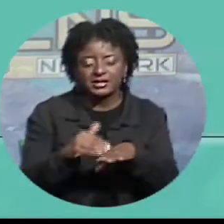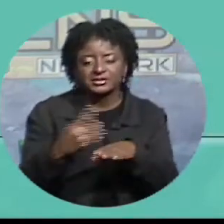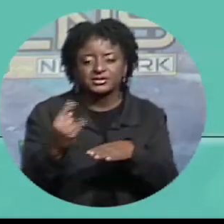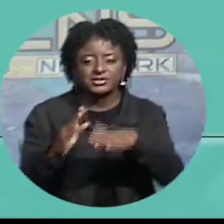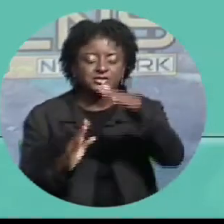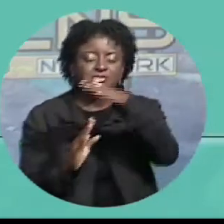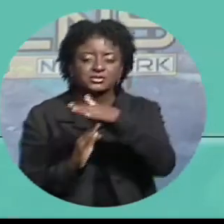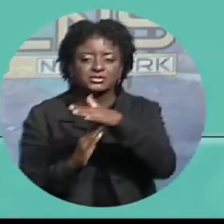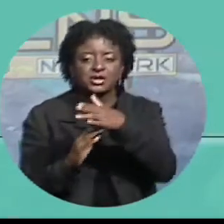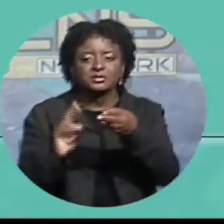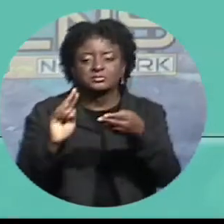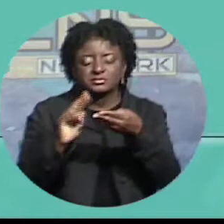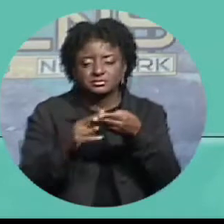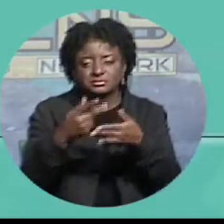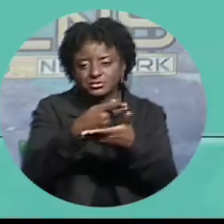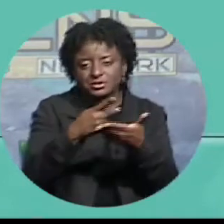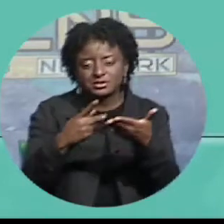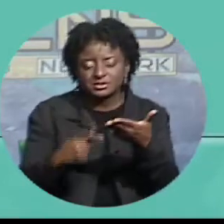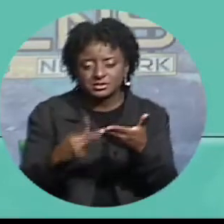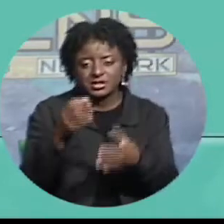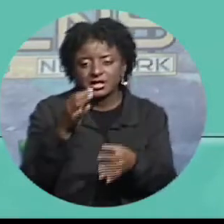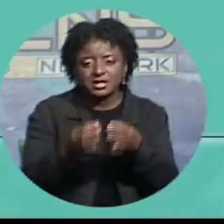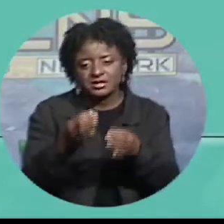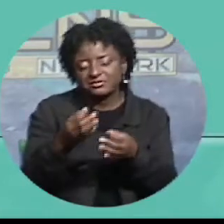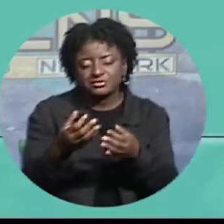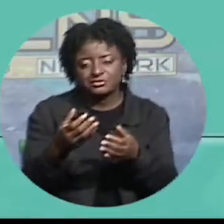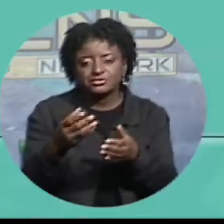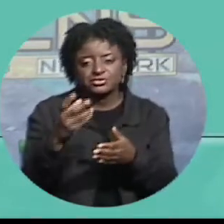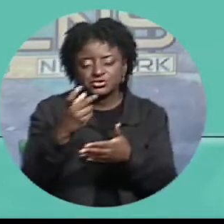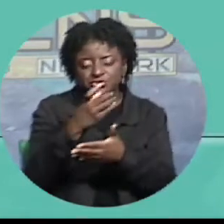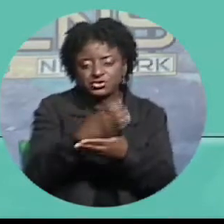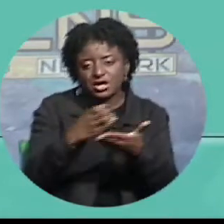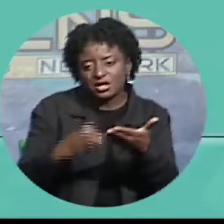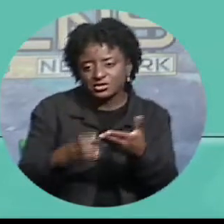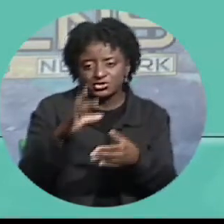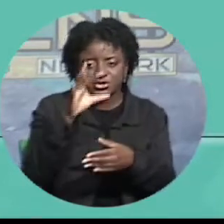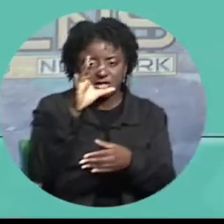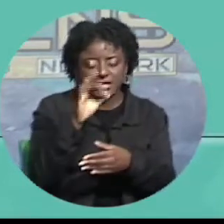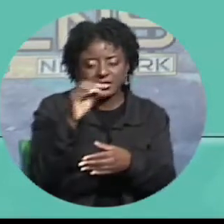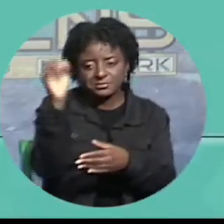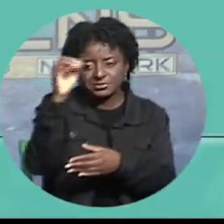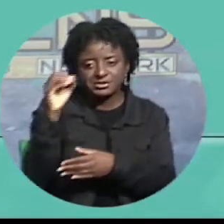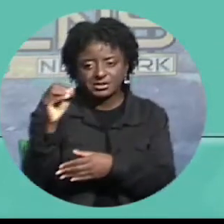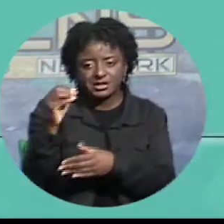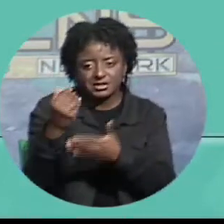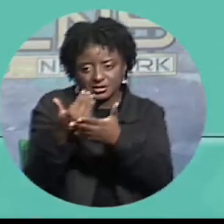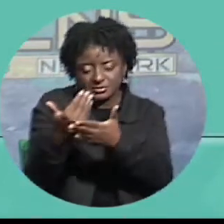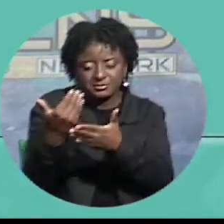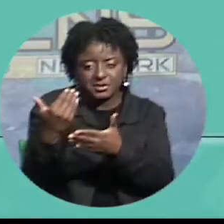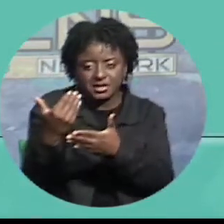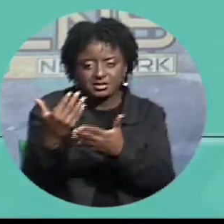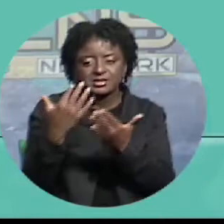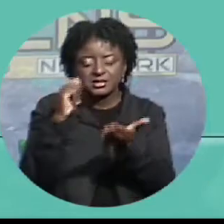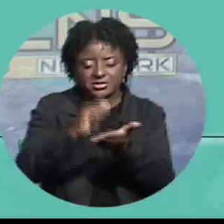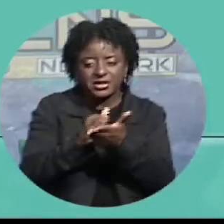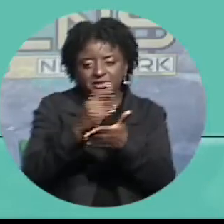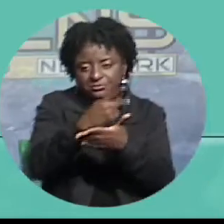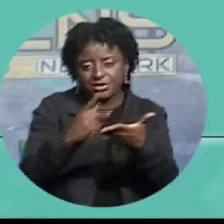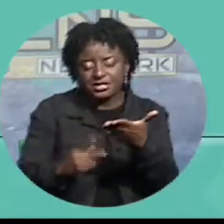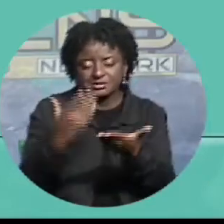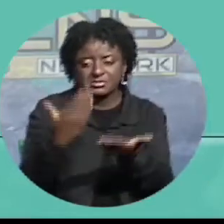costs by, say, 8% in the past for a retail item, that price may now be up to its